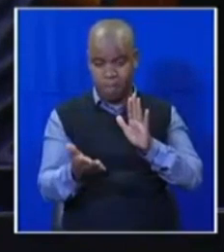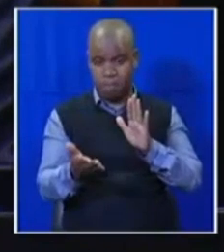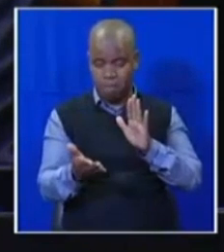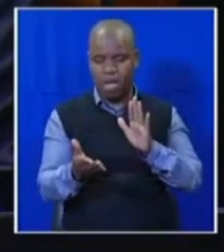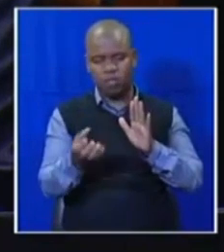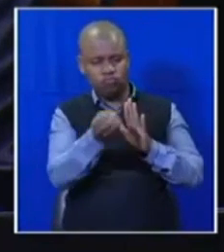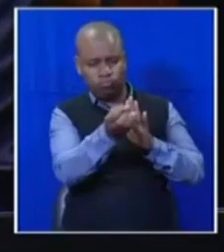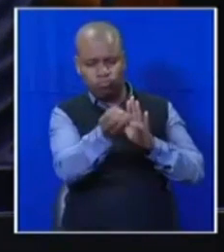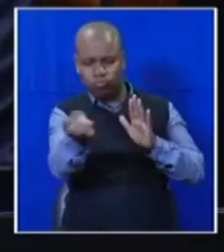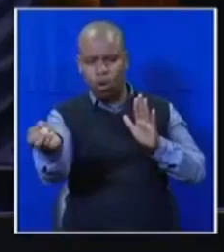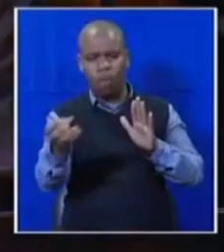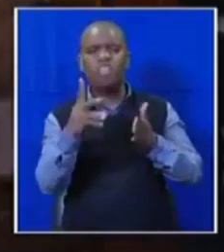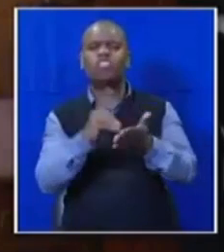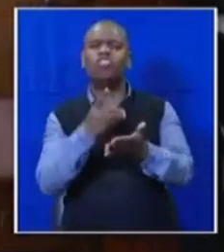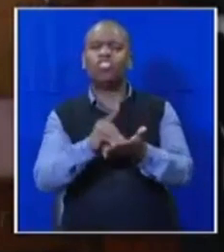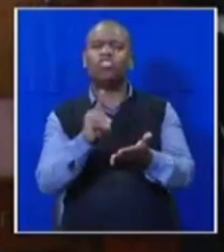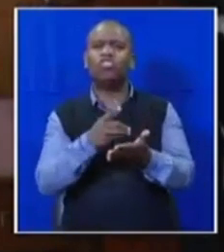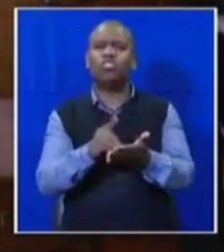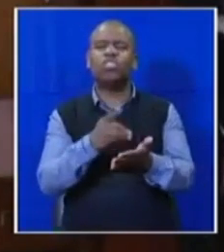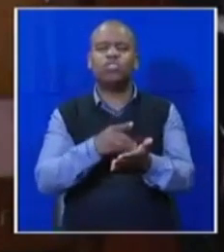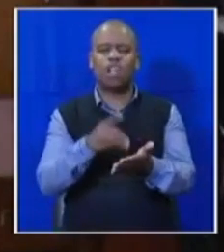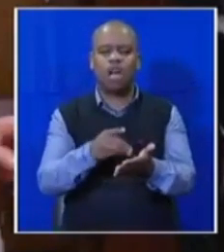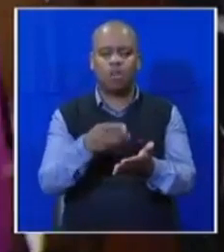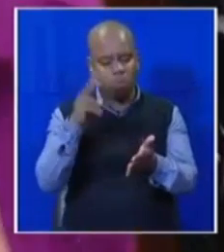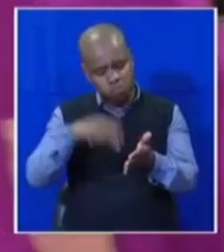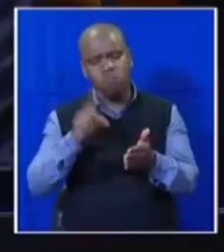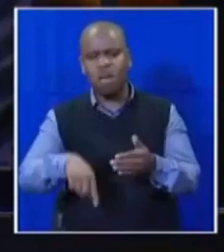dictionaries to members of this House.